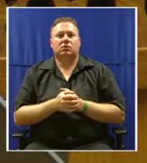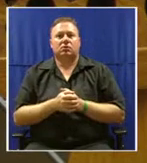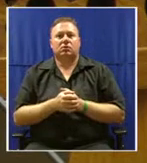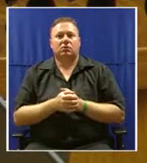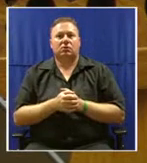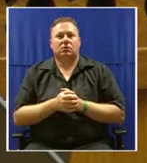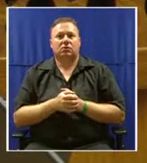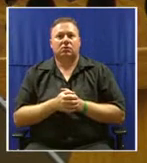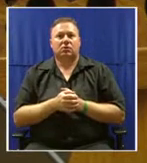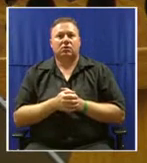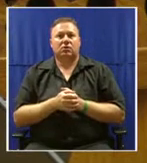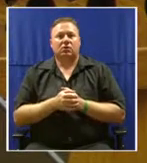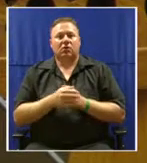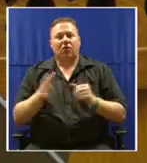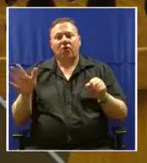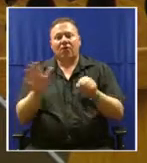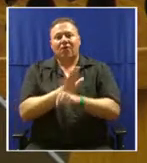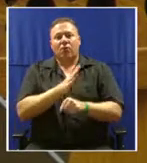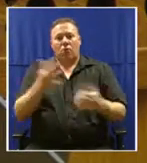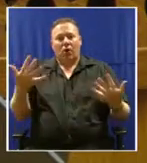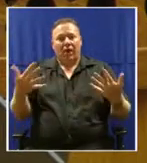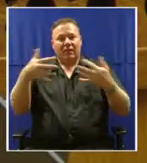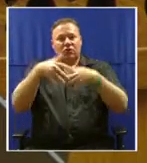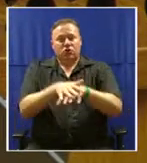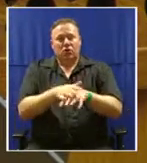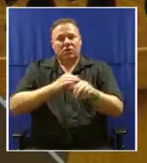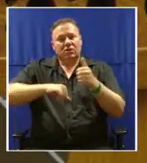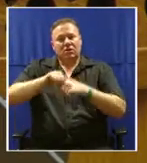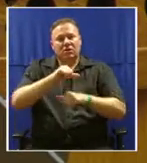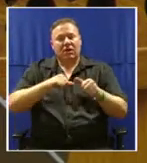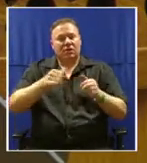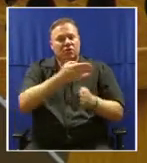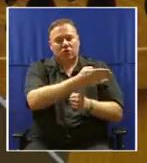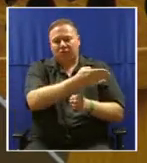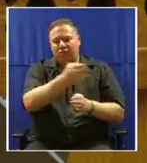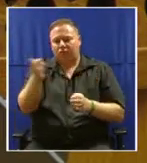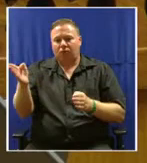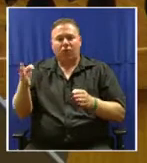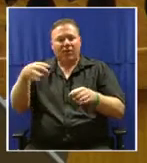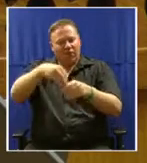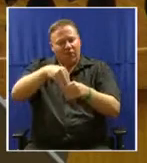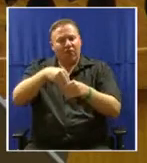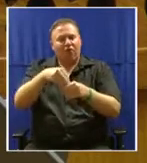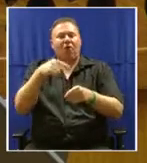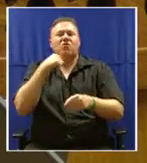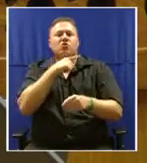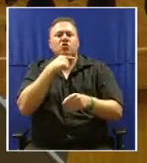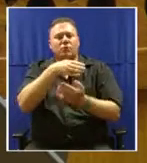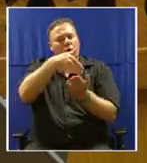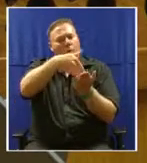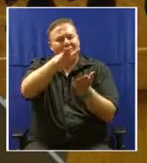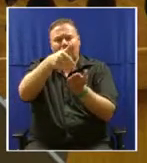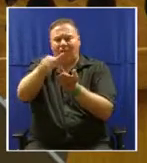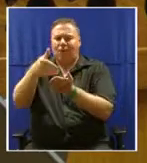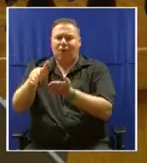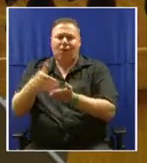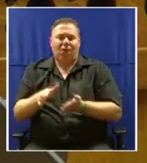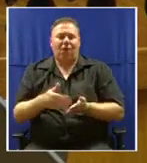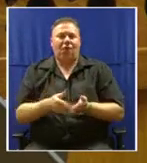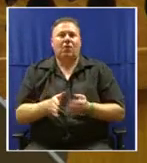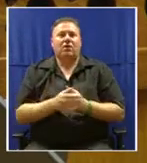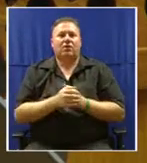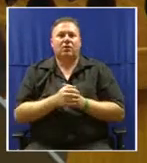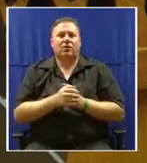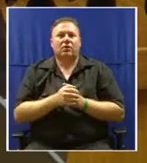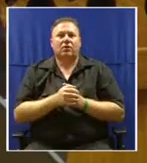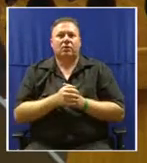and integrated society-wide response to corruption. We will shortly be appointing the members